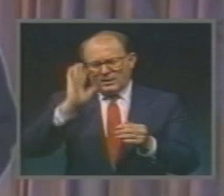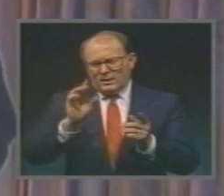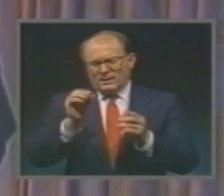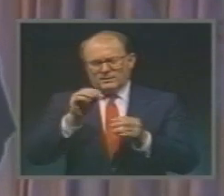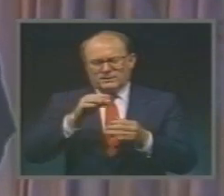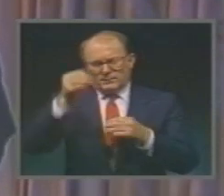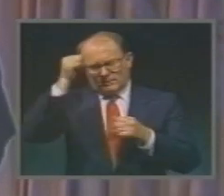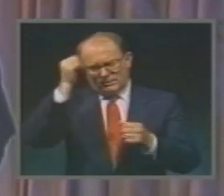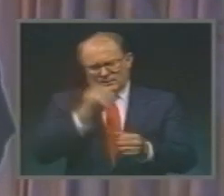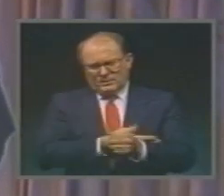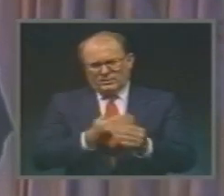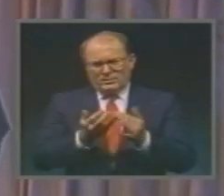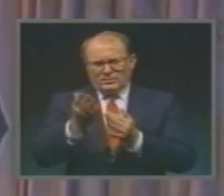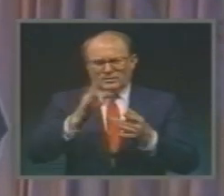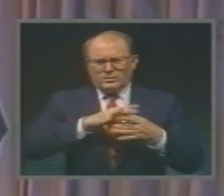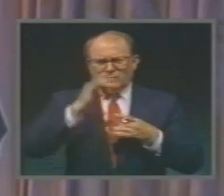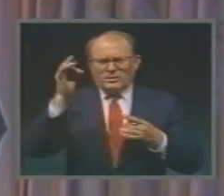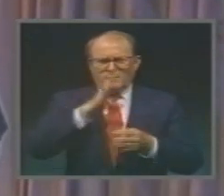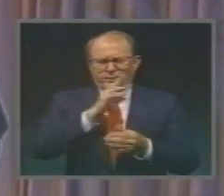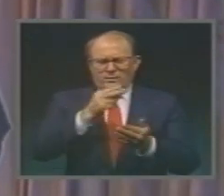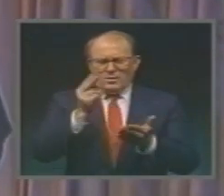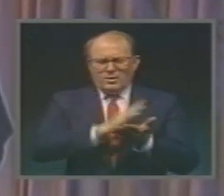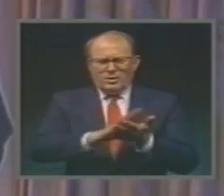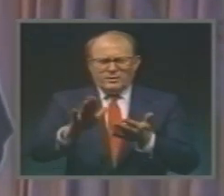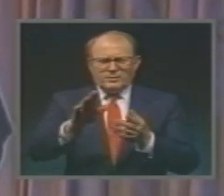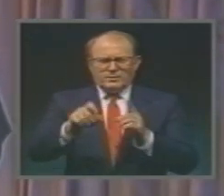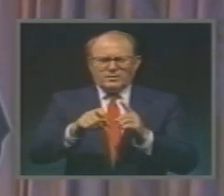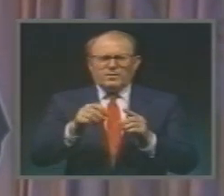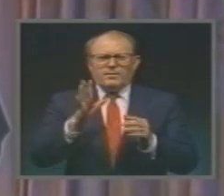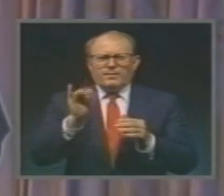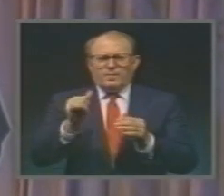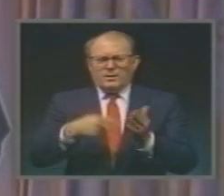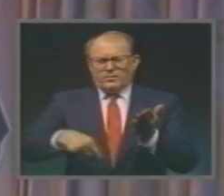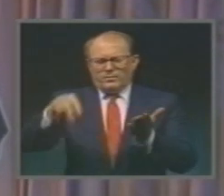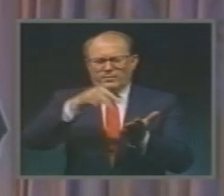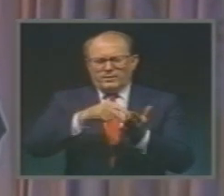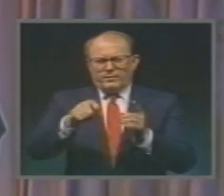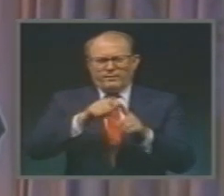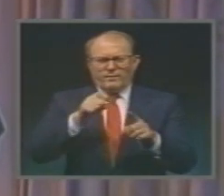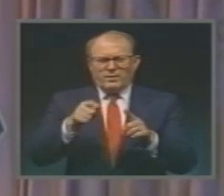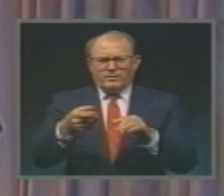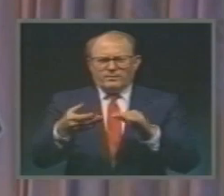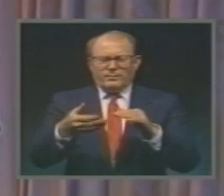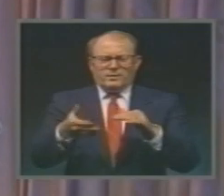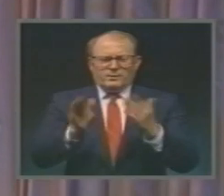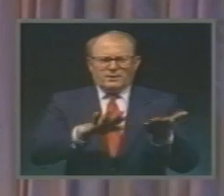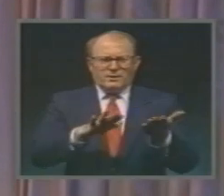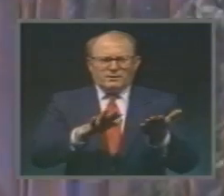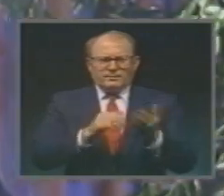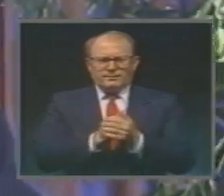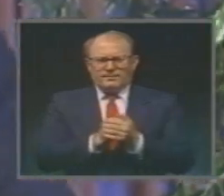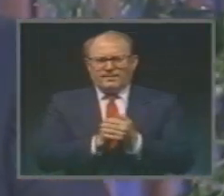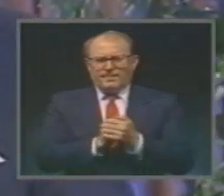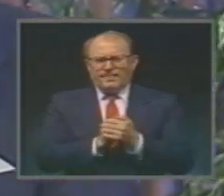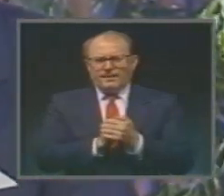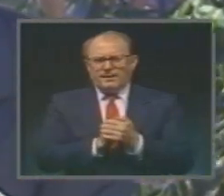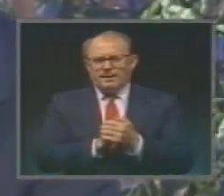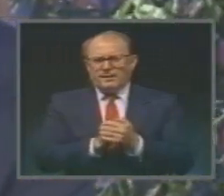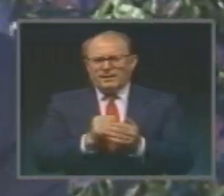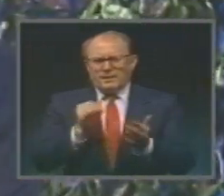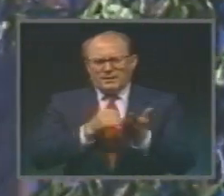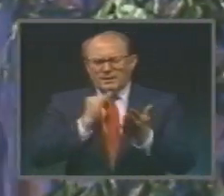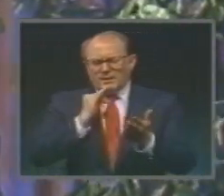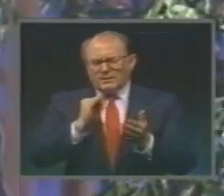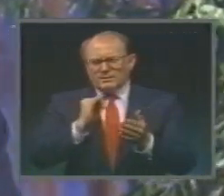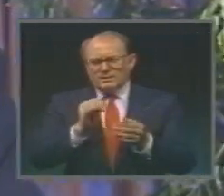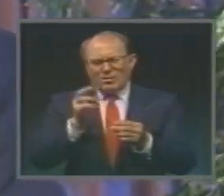Spirit of holiness by the resurrection from the dead. McCord's translation. It's difficult